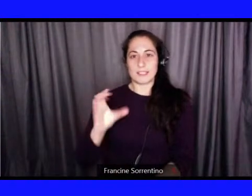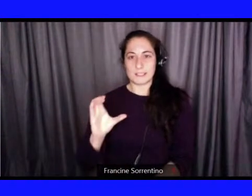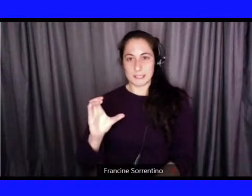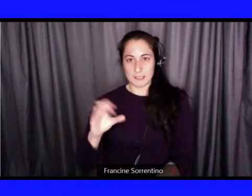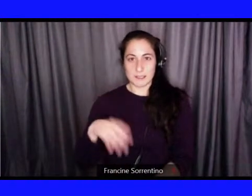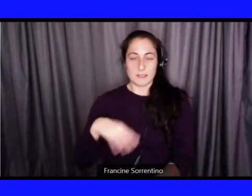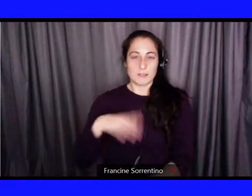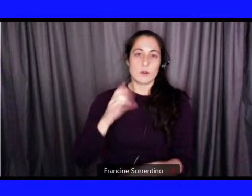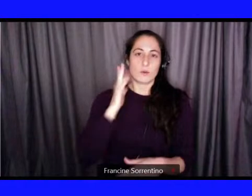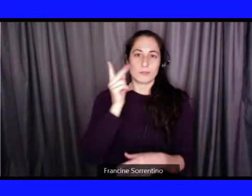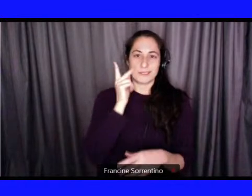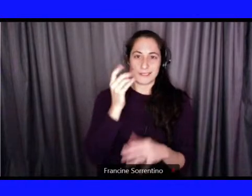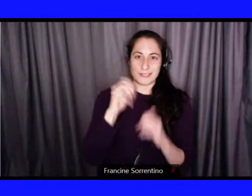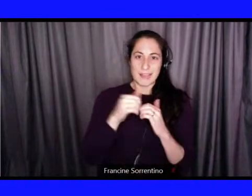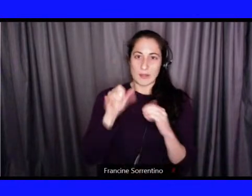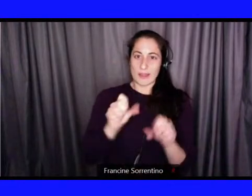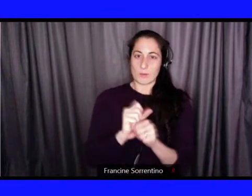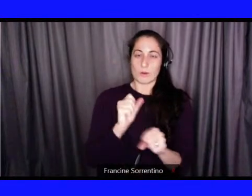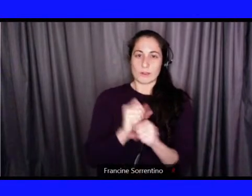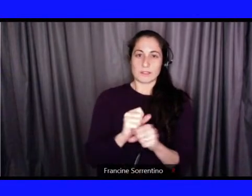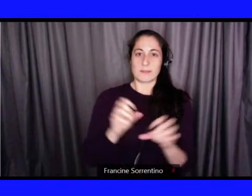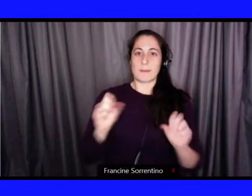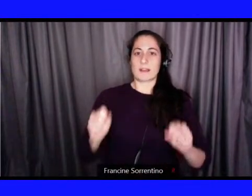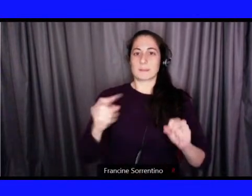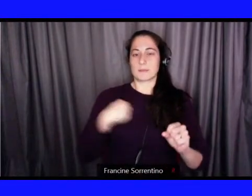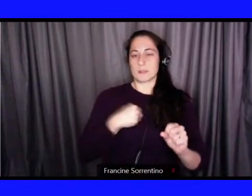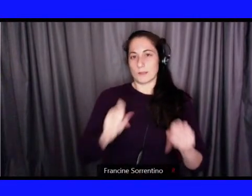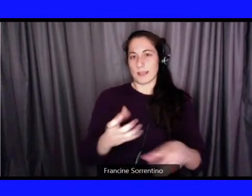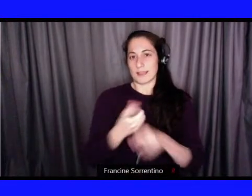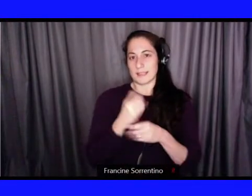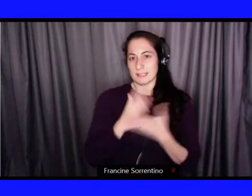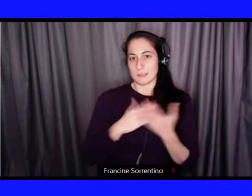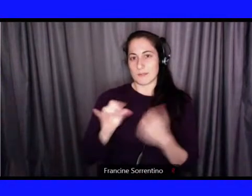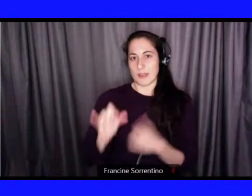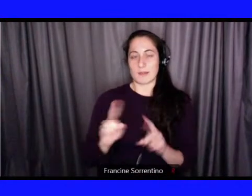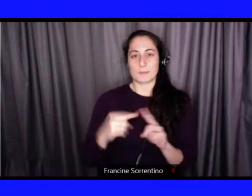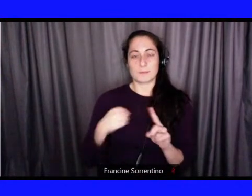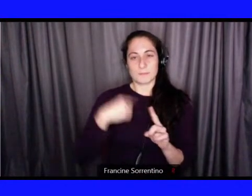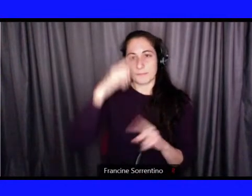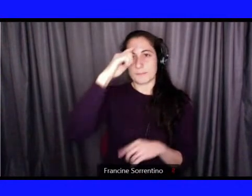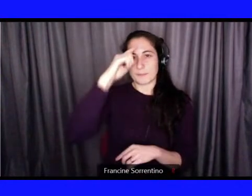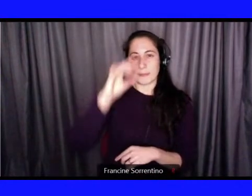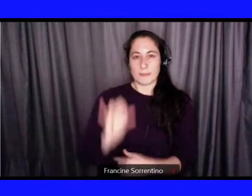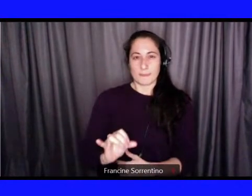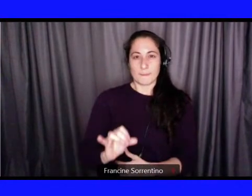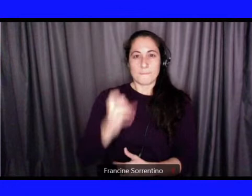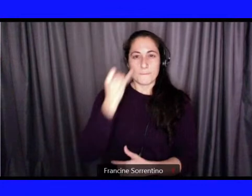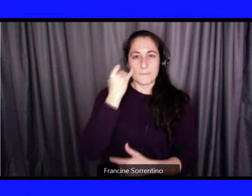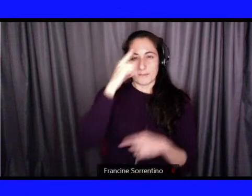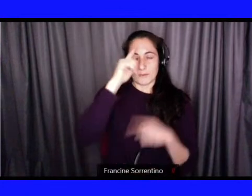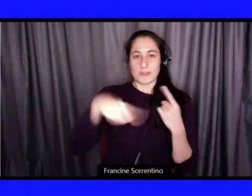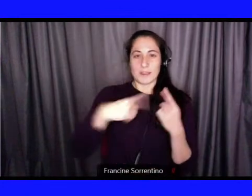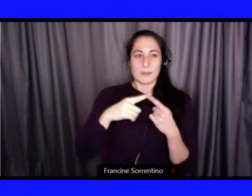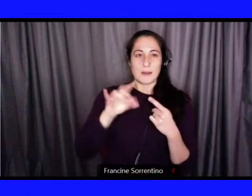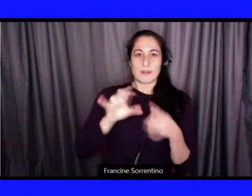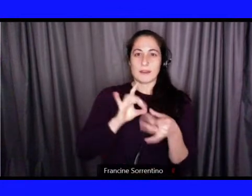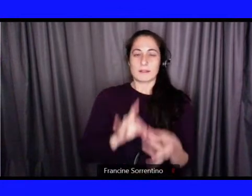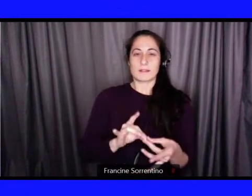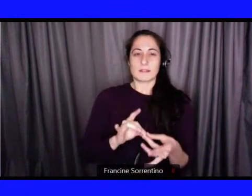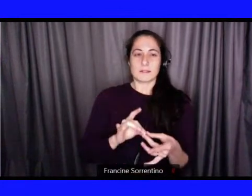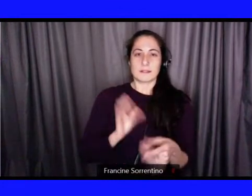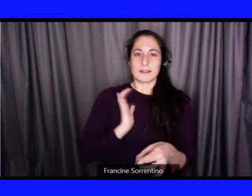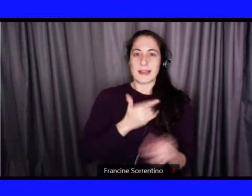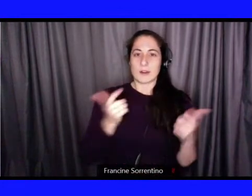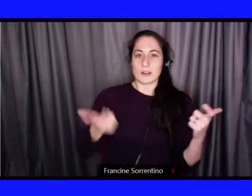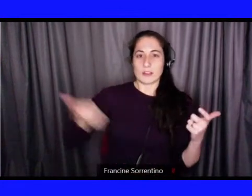Okay. We'll go into our dashboard performance on our key items. Eric, could I turn it over to you for